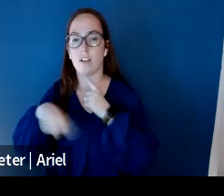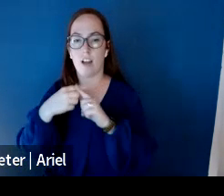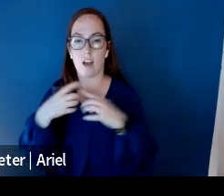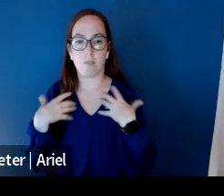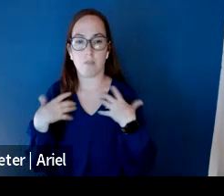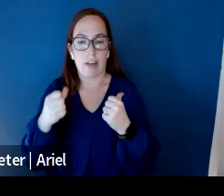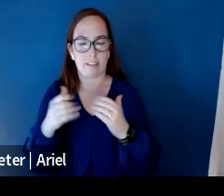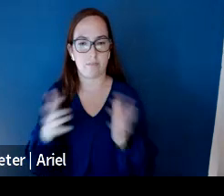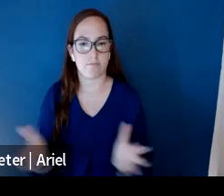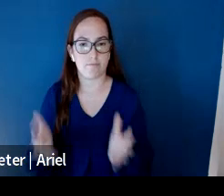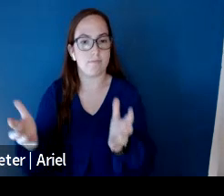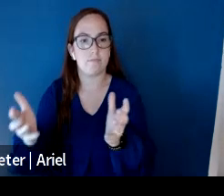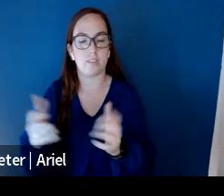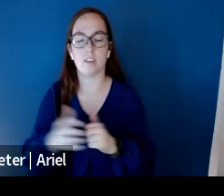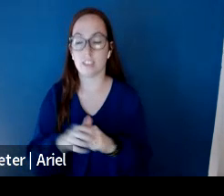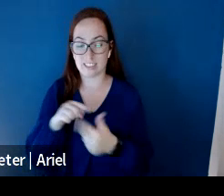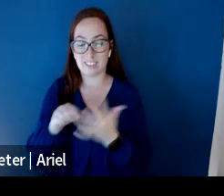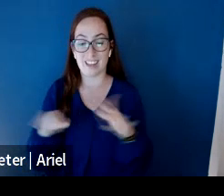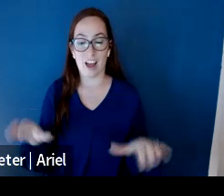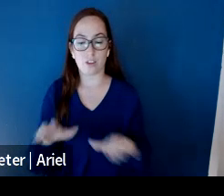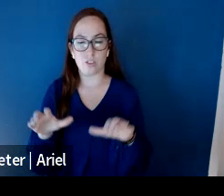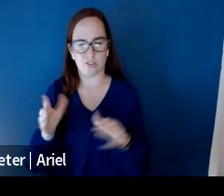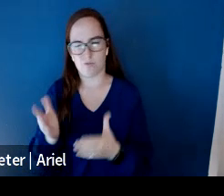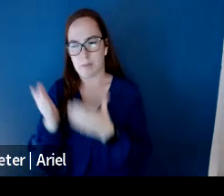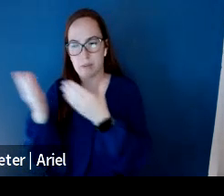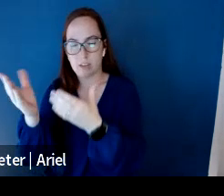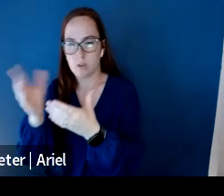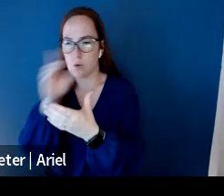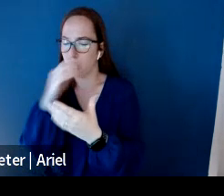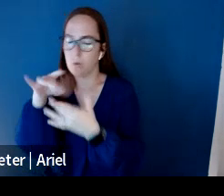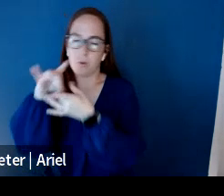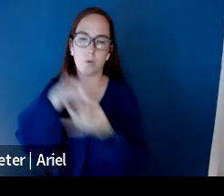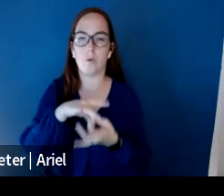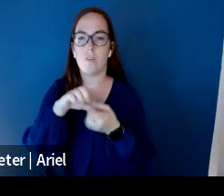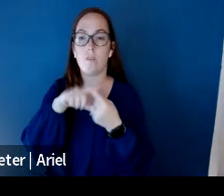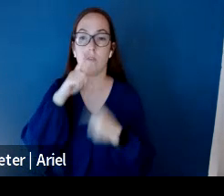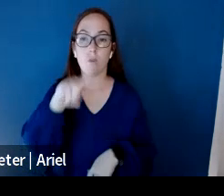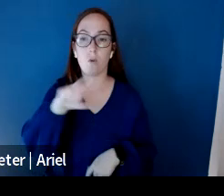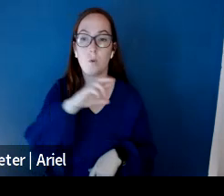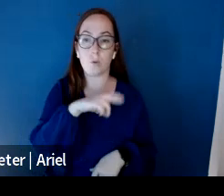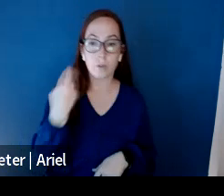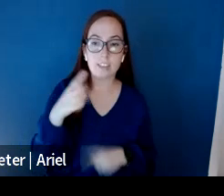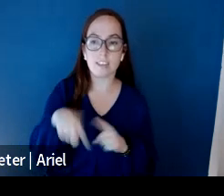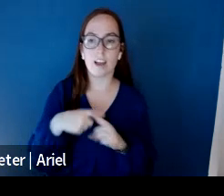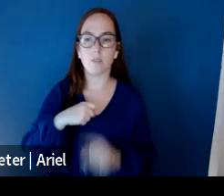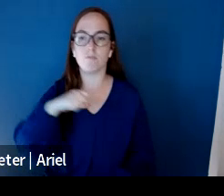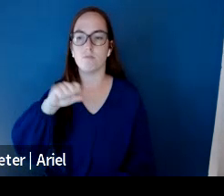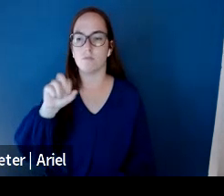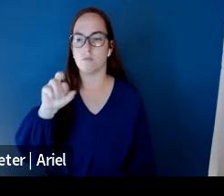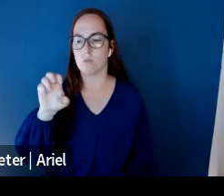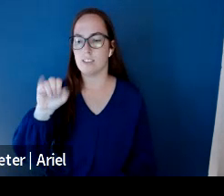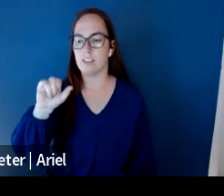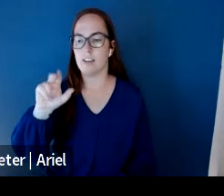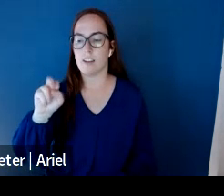or recommendations are conceptually grounded in risk and resilience theory. And as